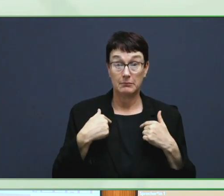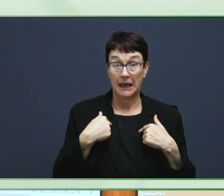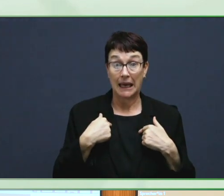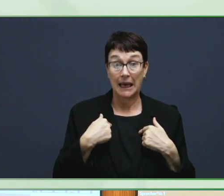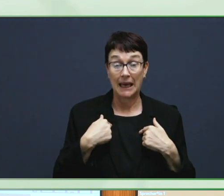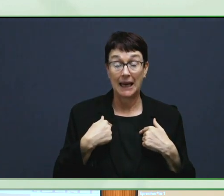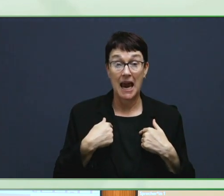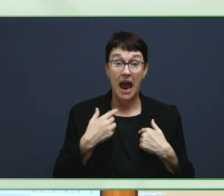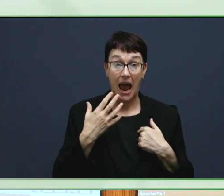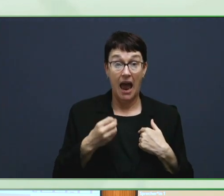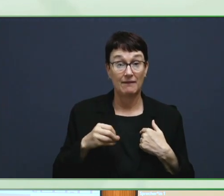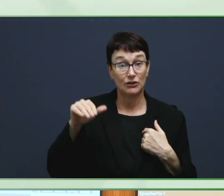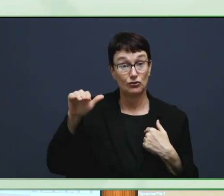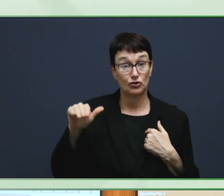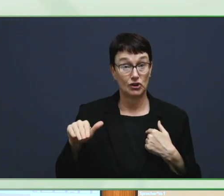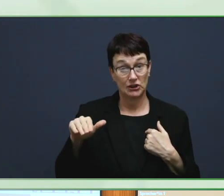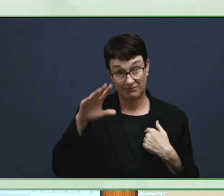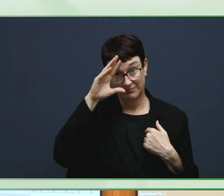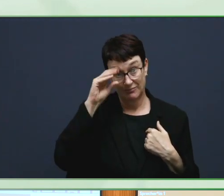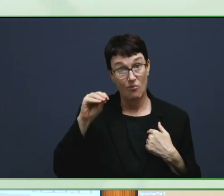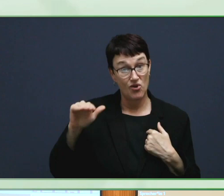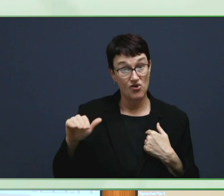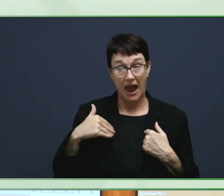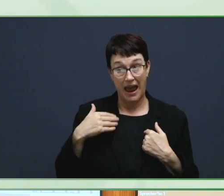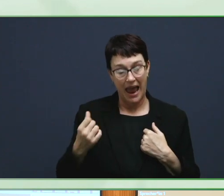woman, and woman with disability.